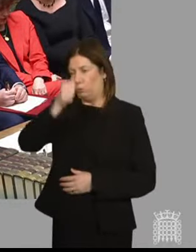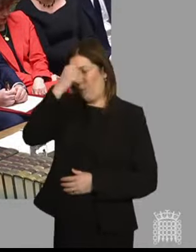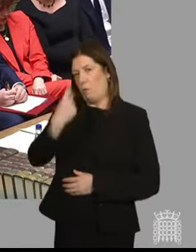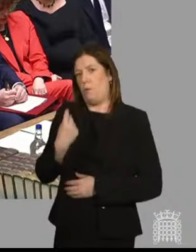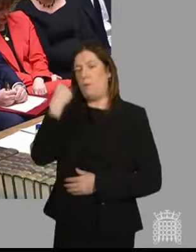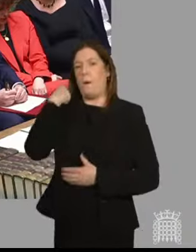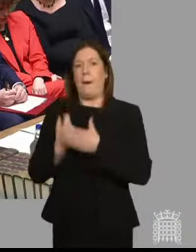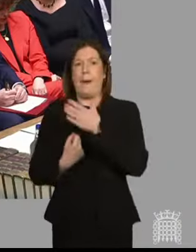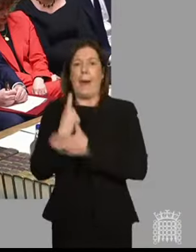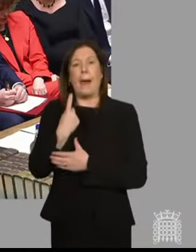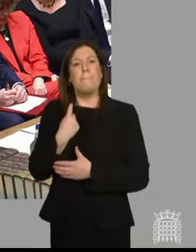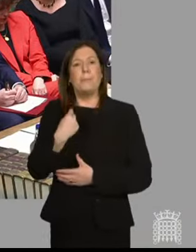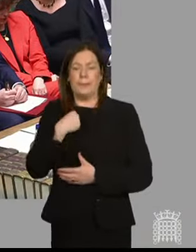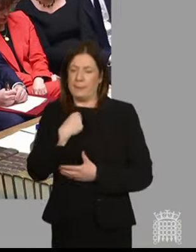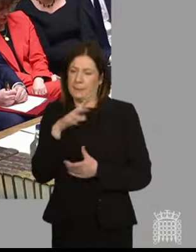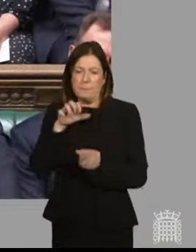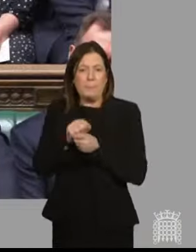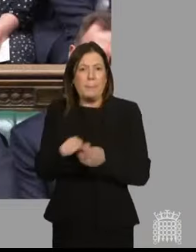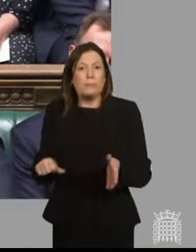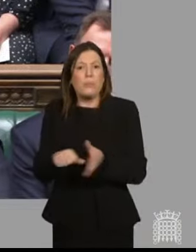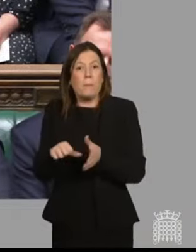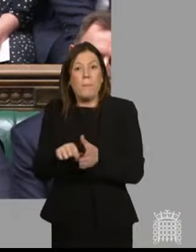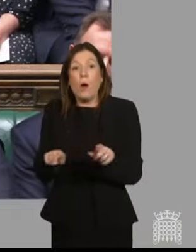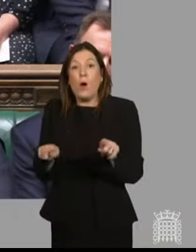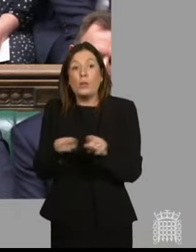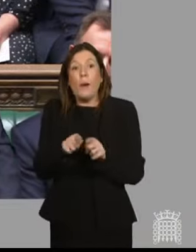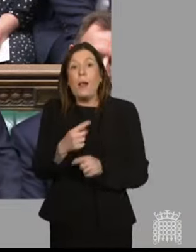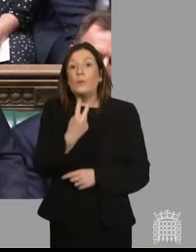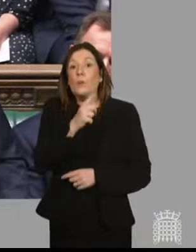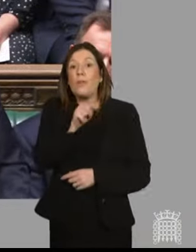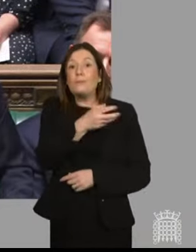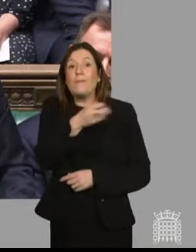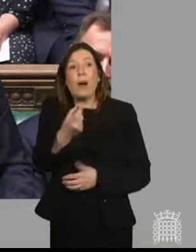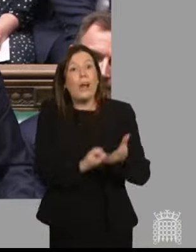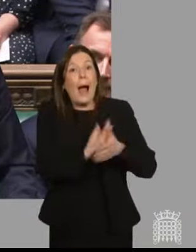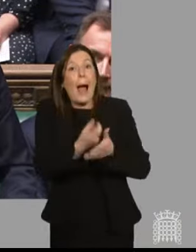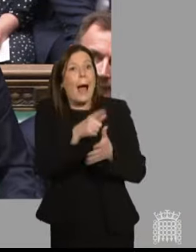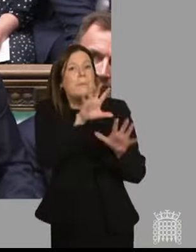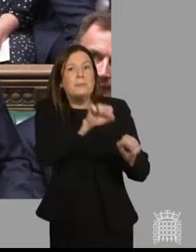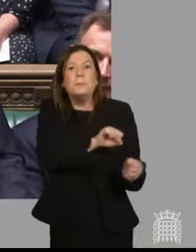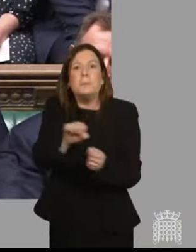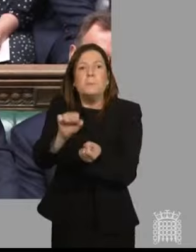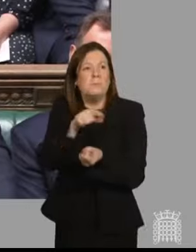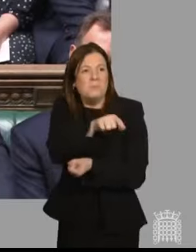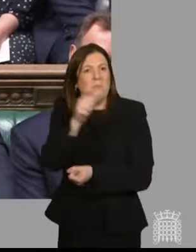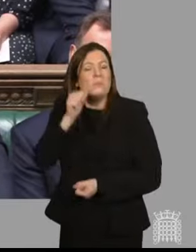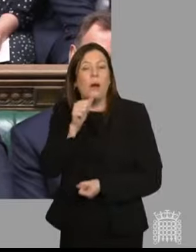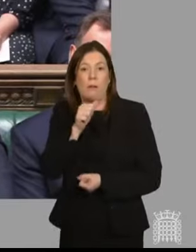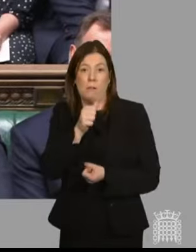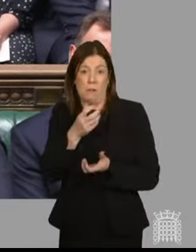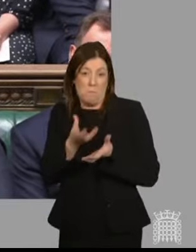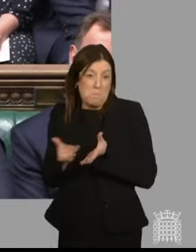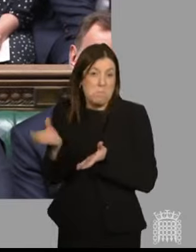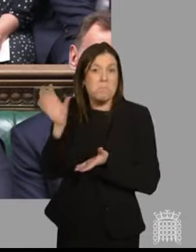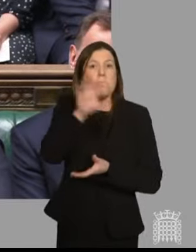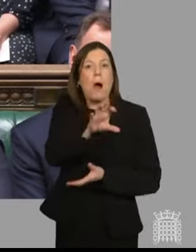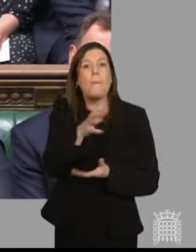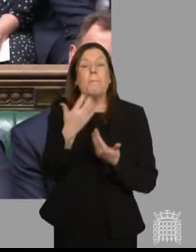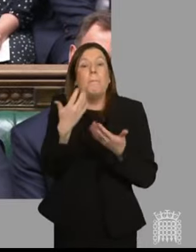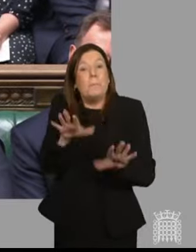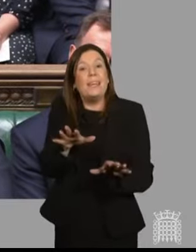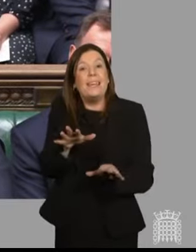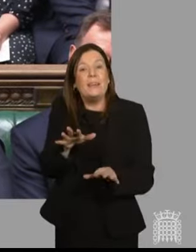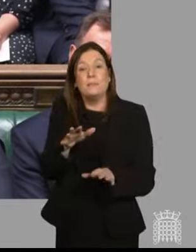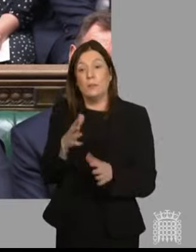over 2,500 victims. But today I can announce that we will introduce new primary legislation to make sure that those